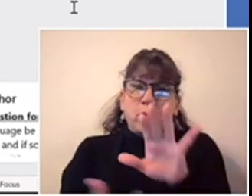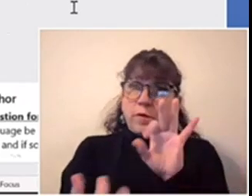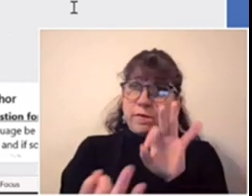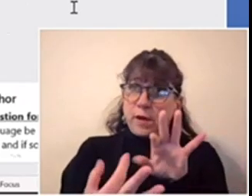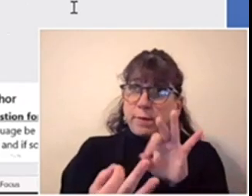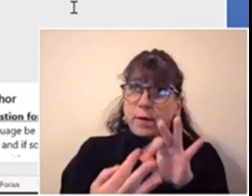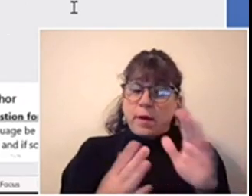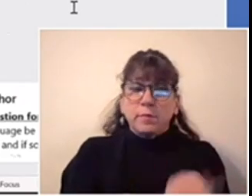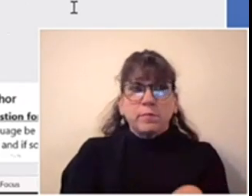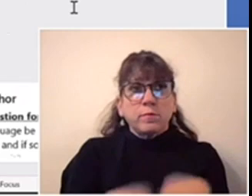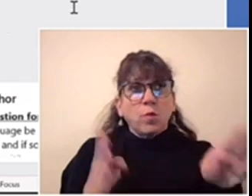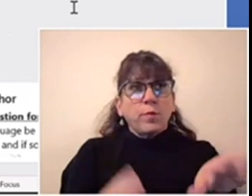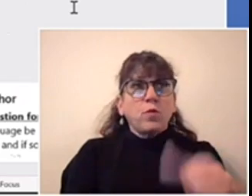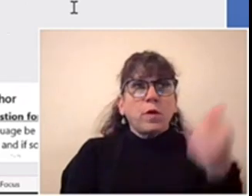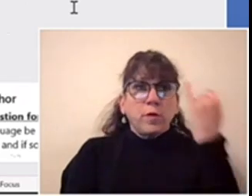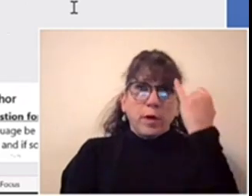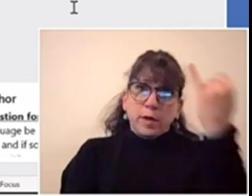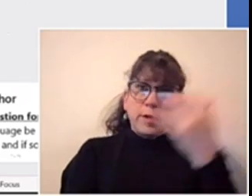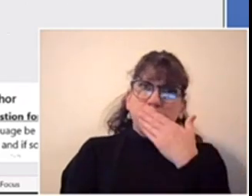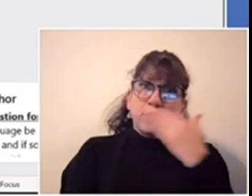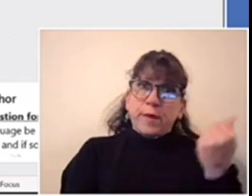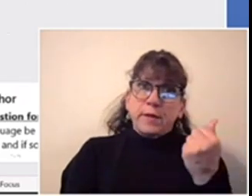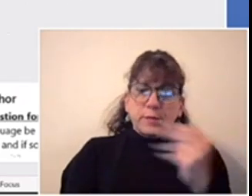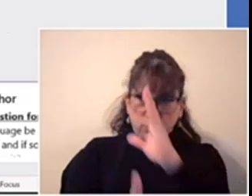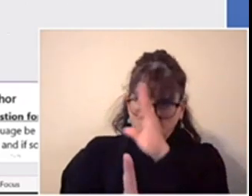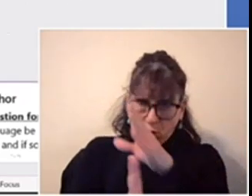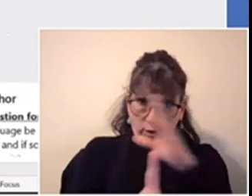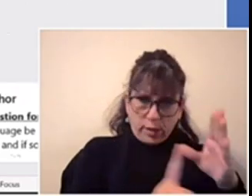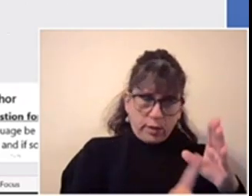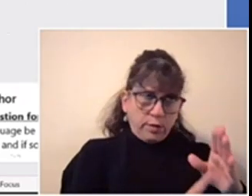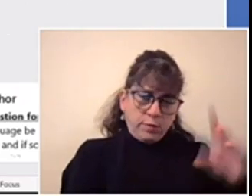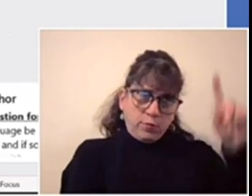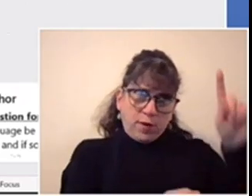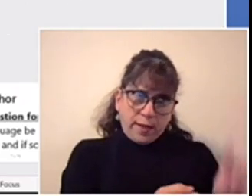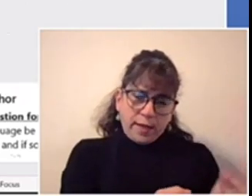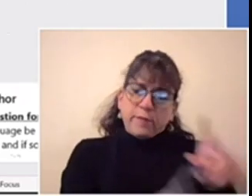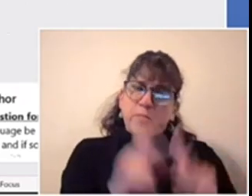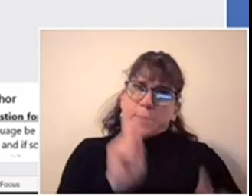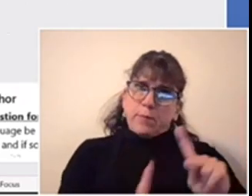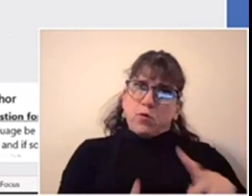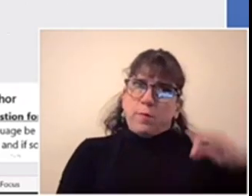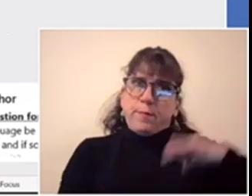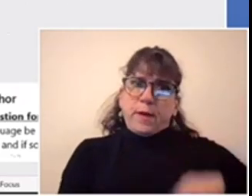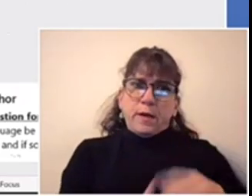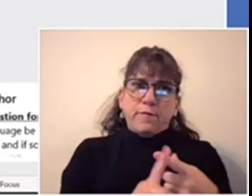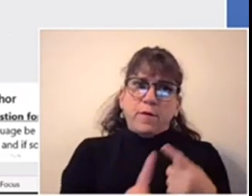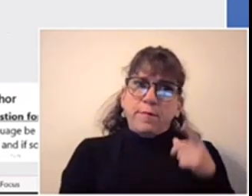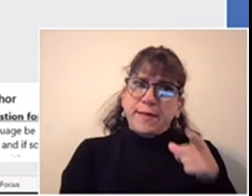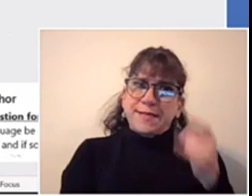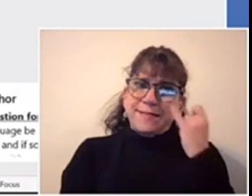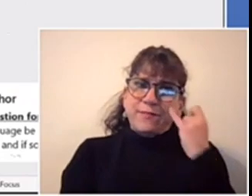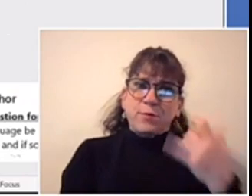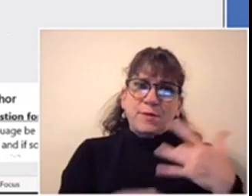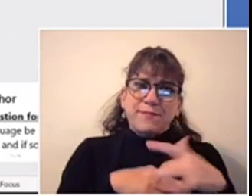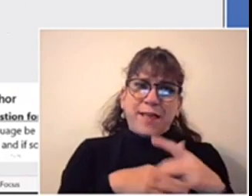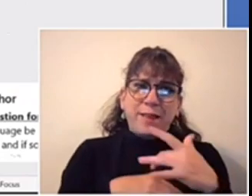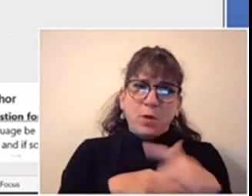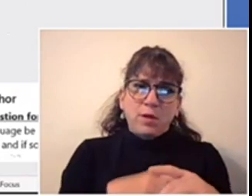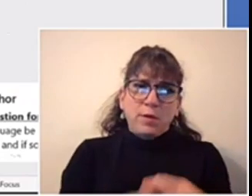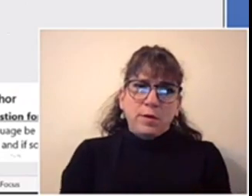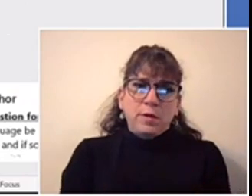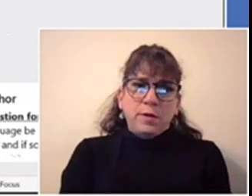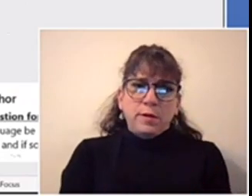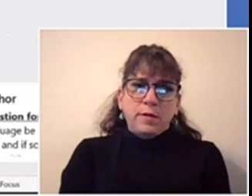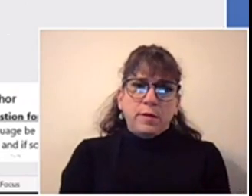other ideas to best target relief to people who would have benefited from SAVE had it been available. There are